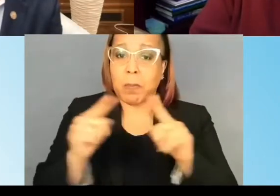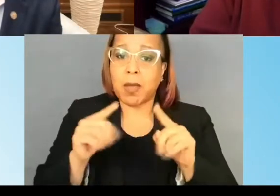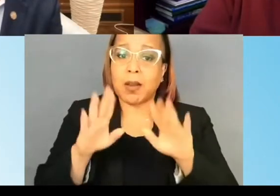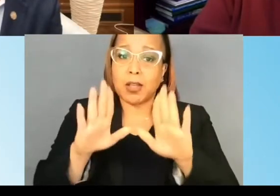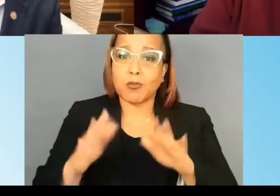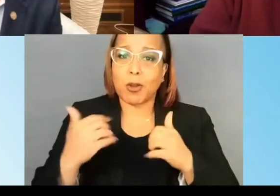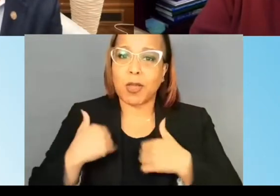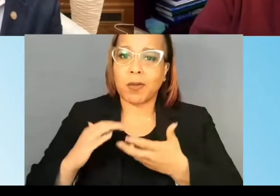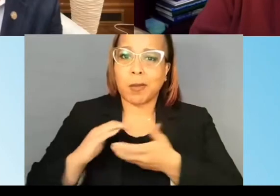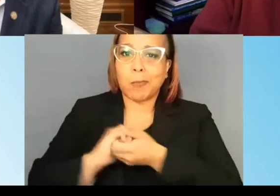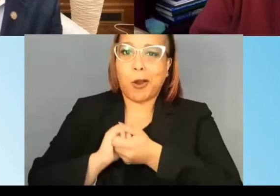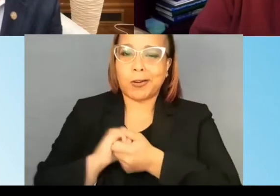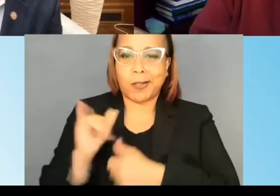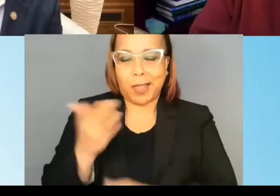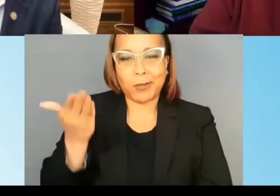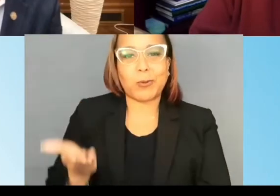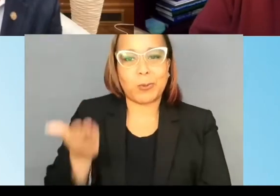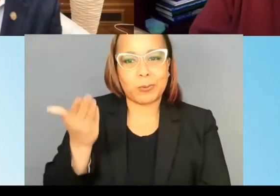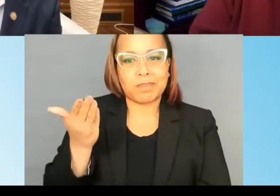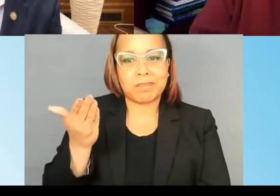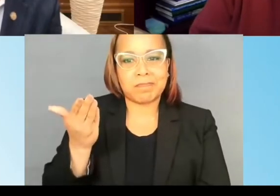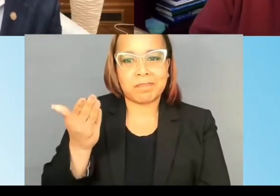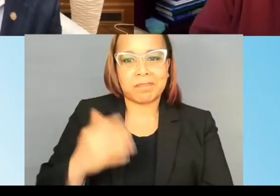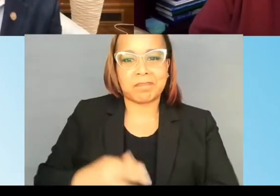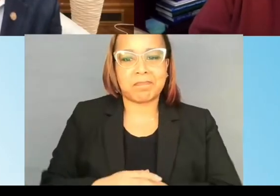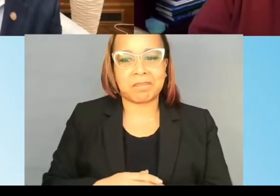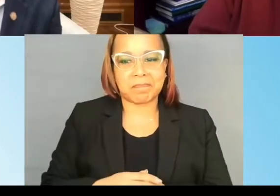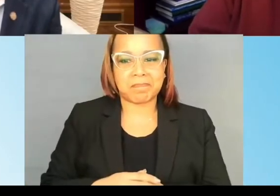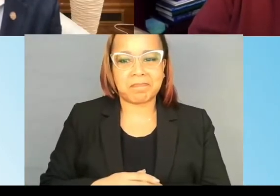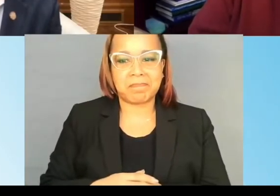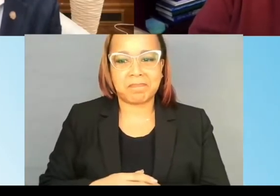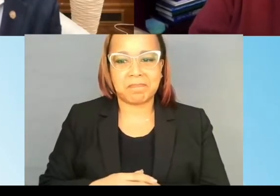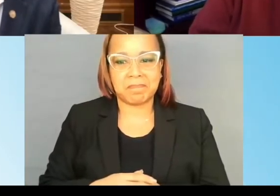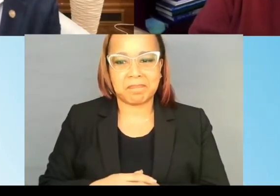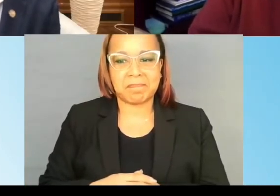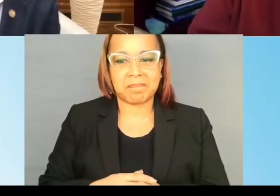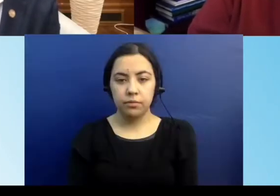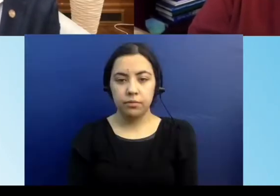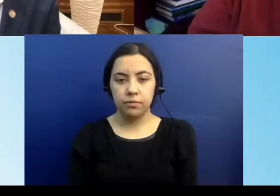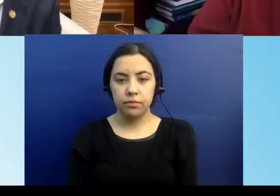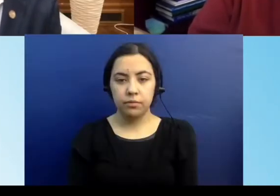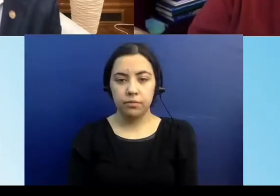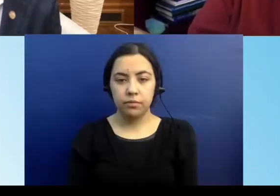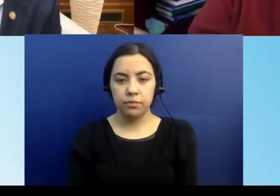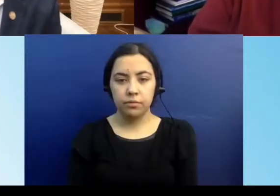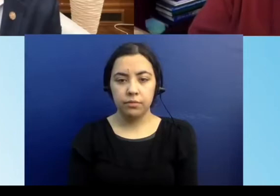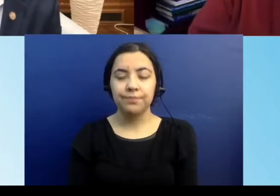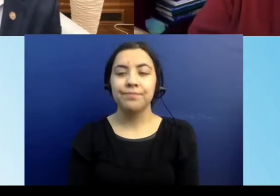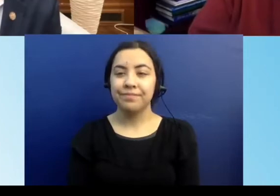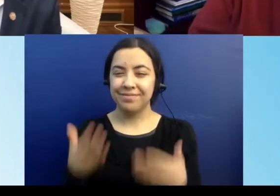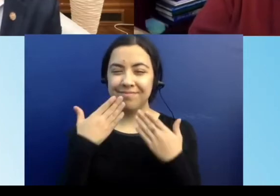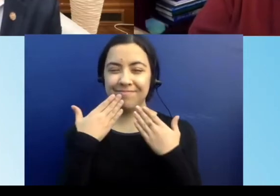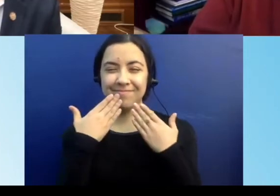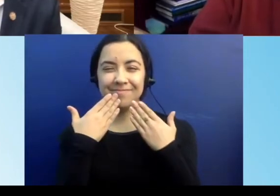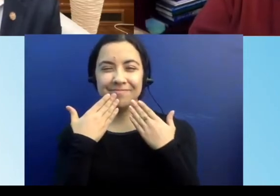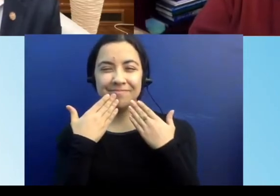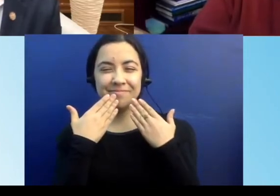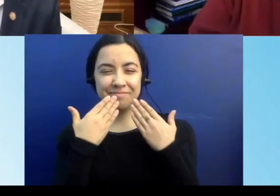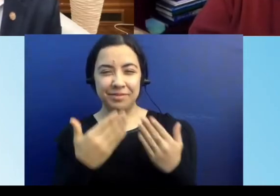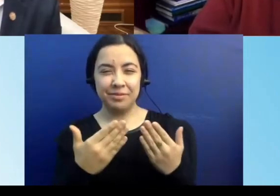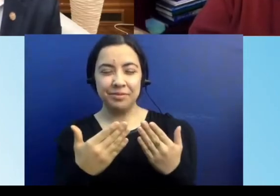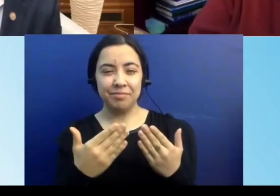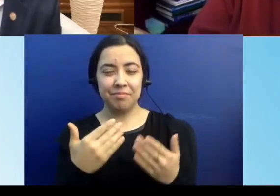partner with you, like you. Well, thank you. And I would remind you that when we were over the